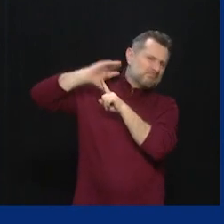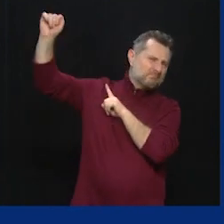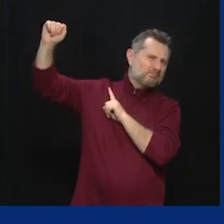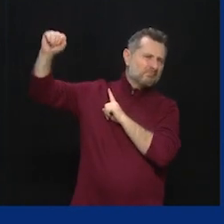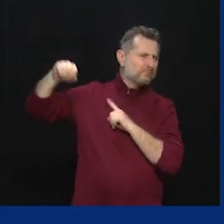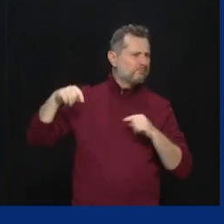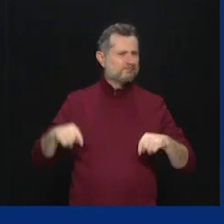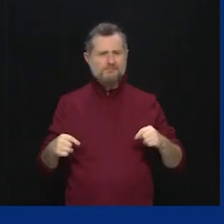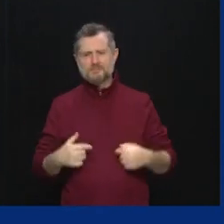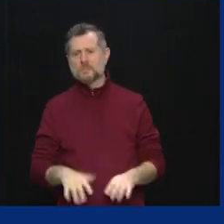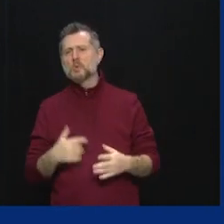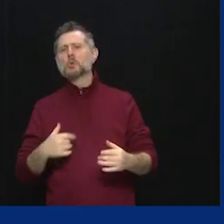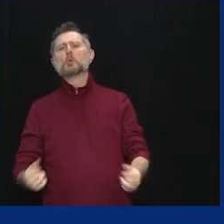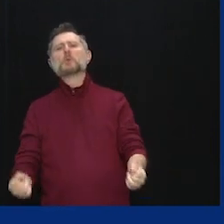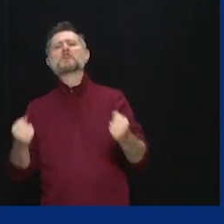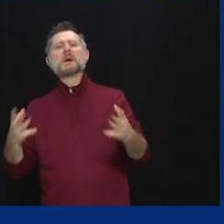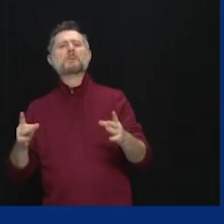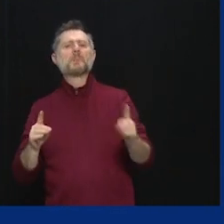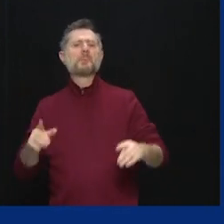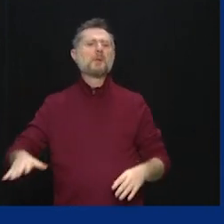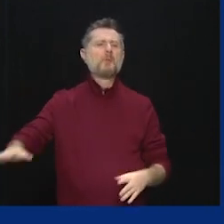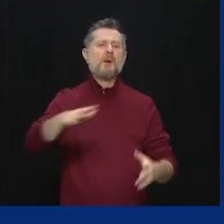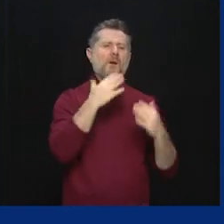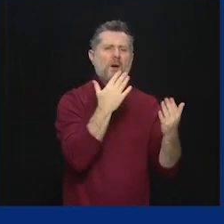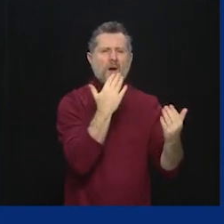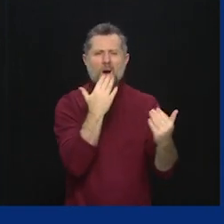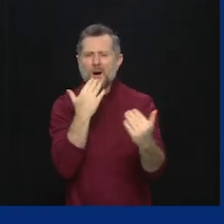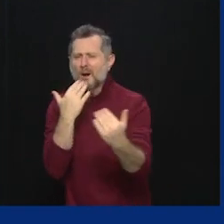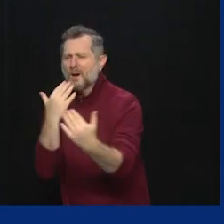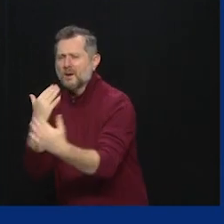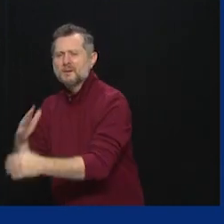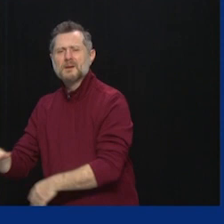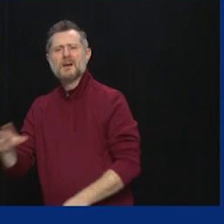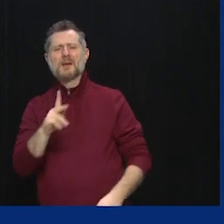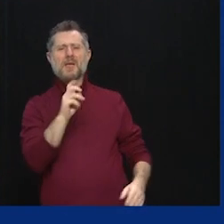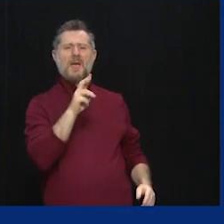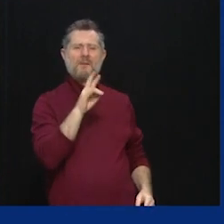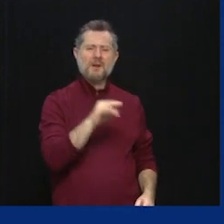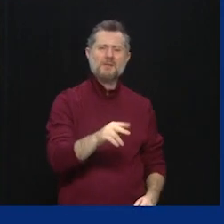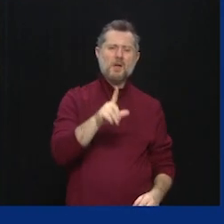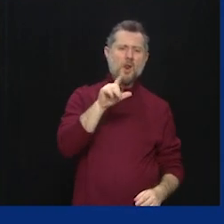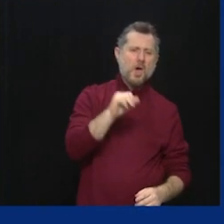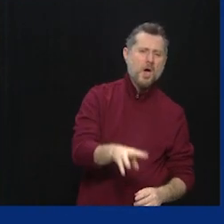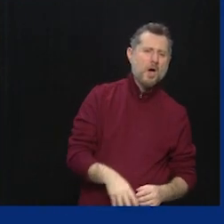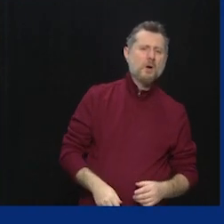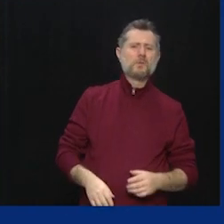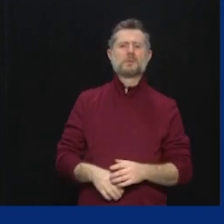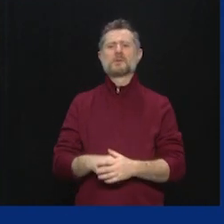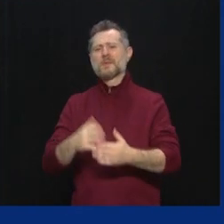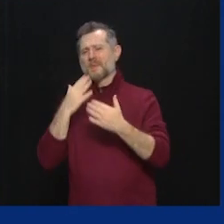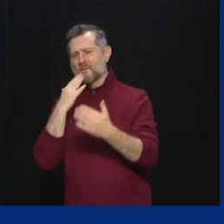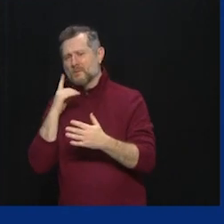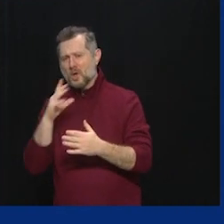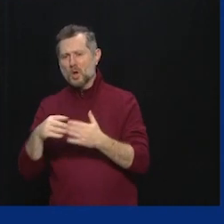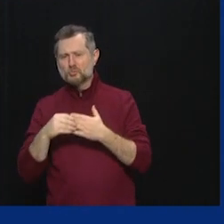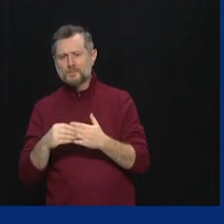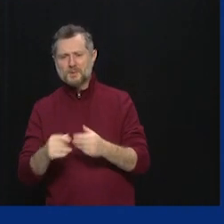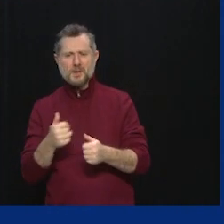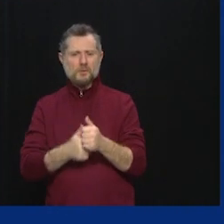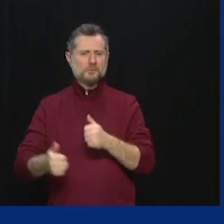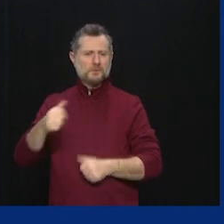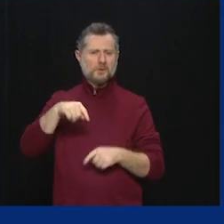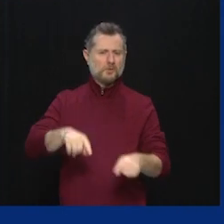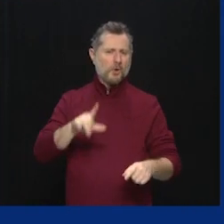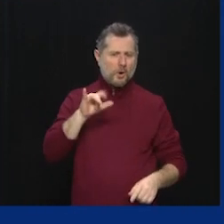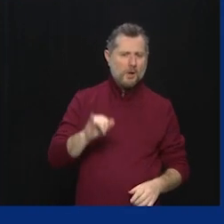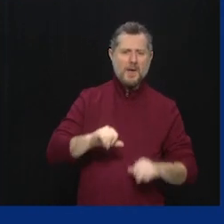So many people to thank. First of all, Kevin Law, thank you for your leadership as head of the Long Island Association for many years, but also as